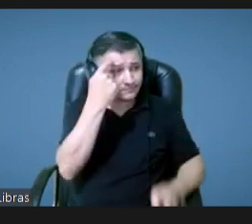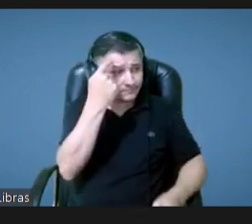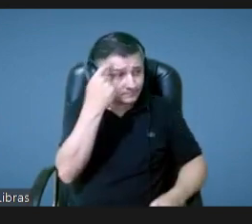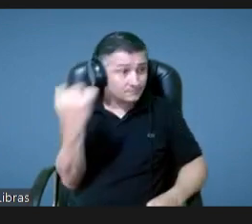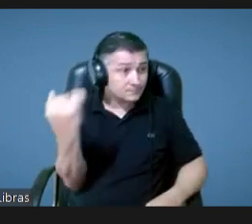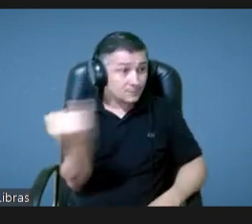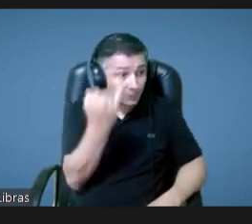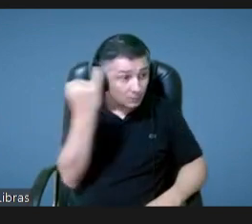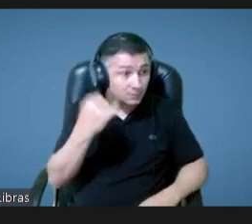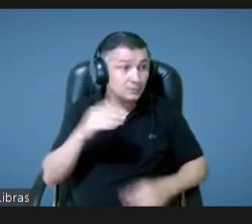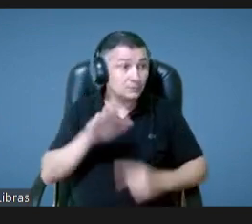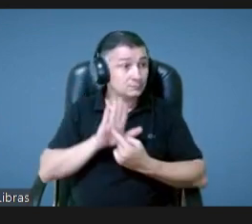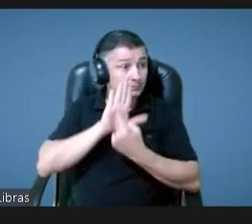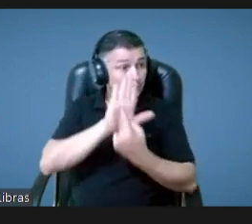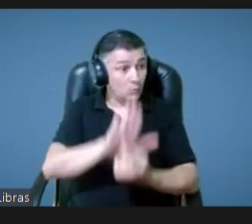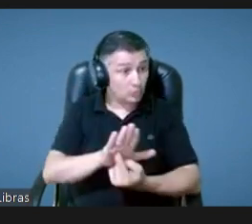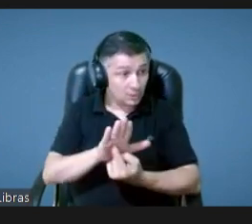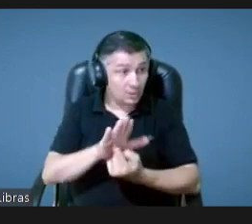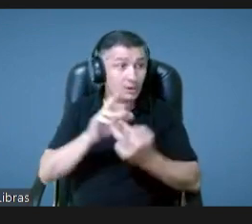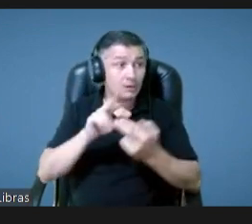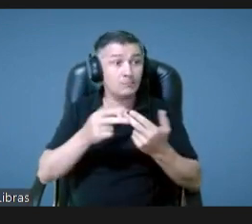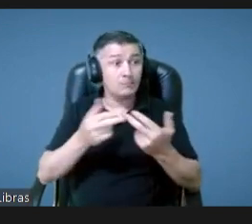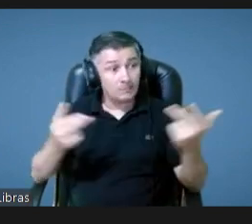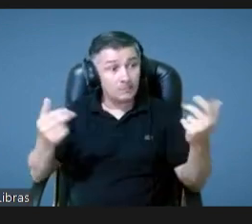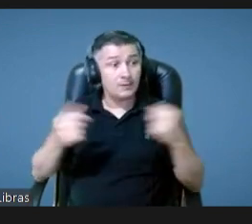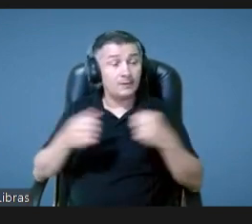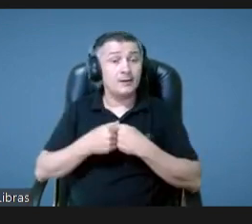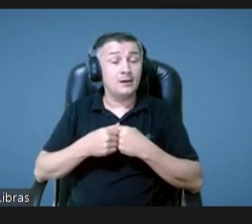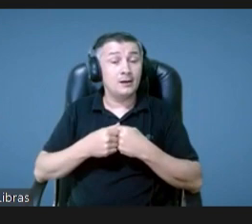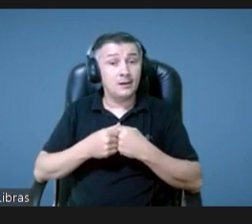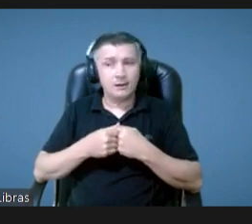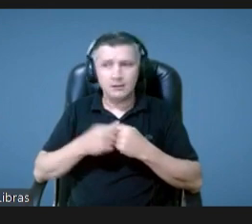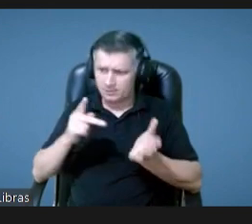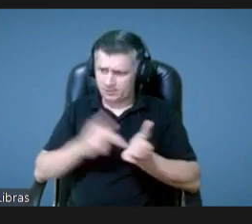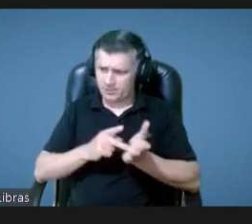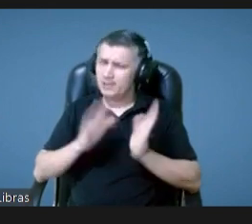in Q3, and